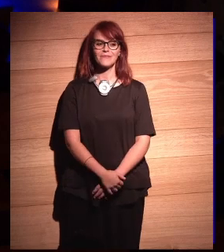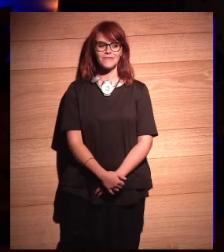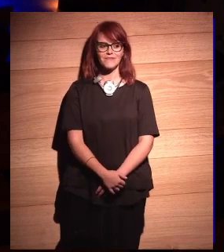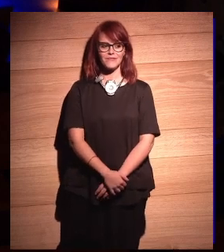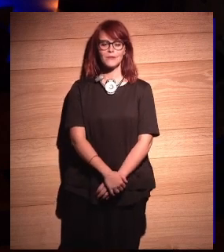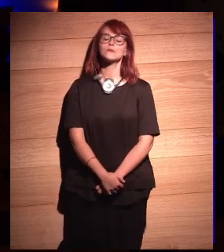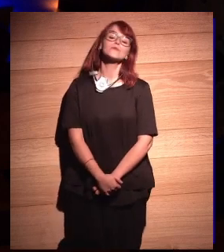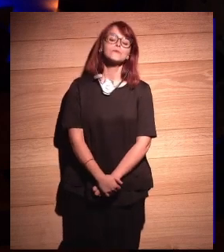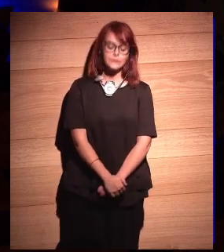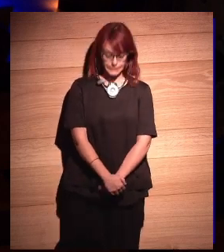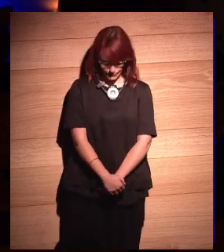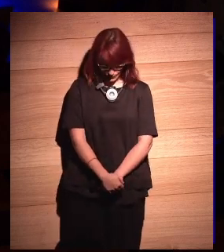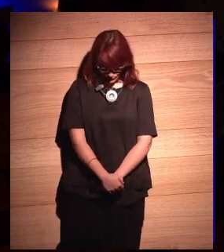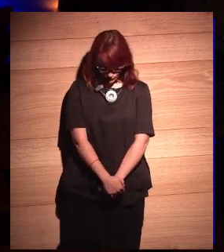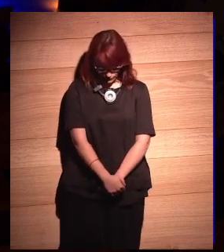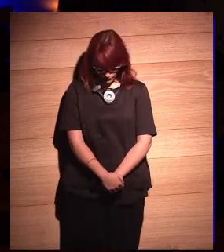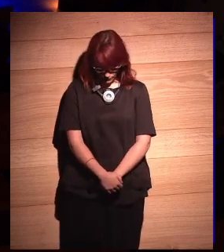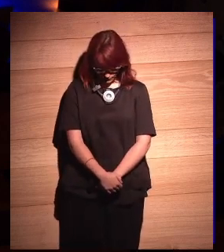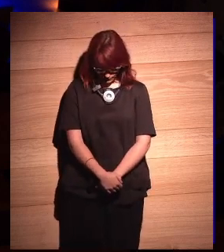it goes.